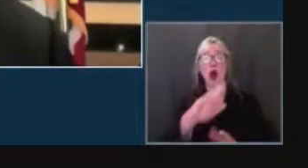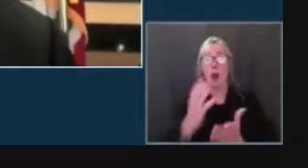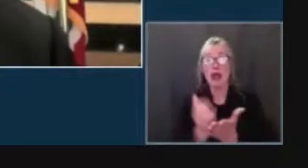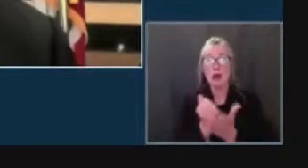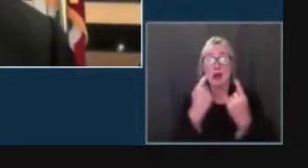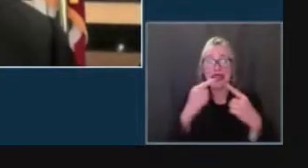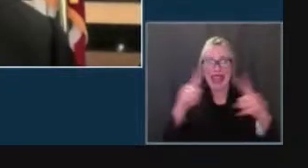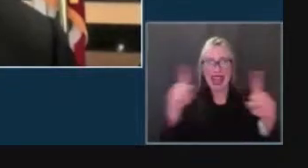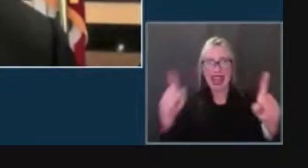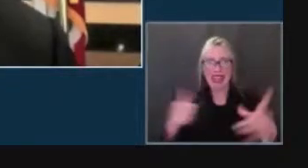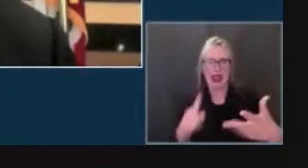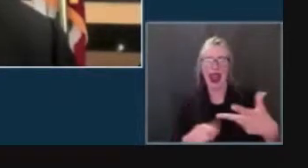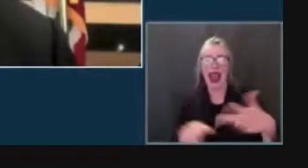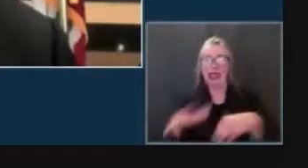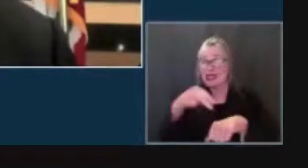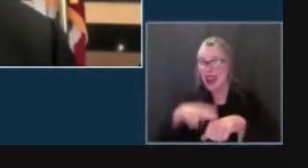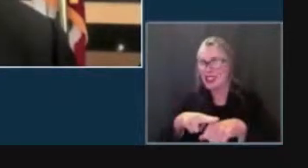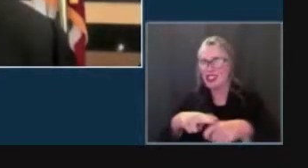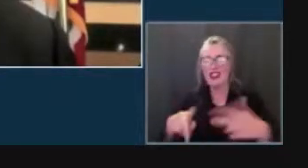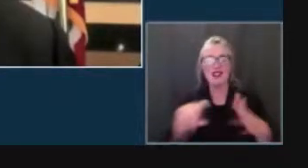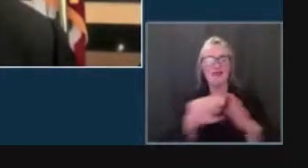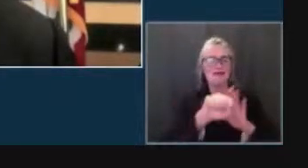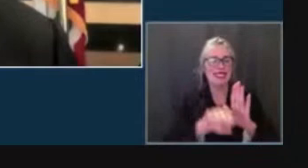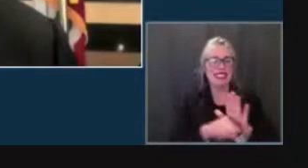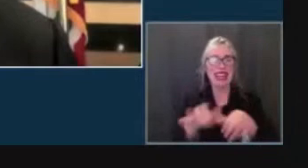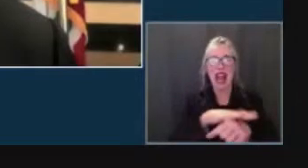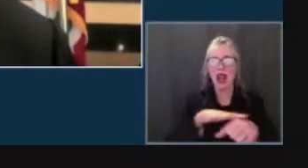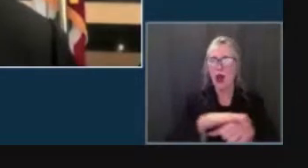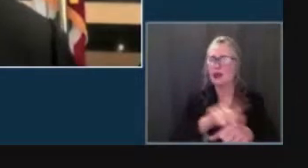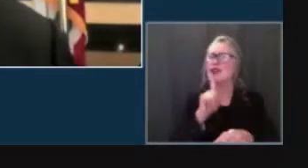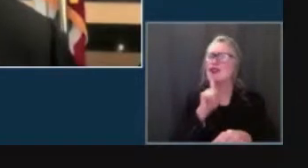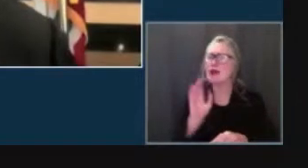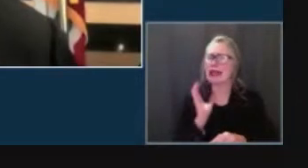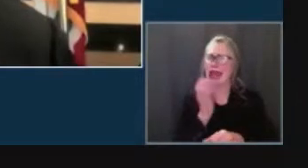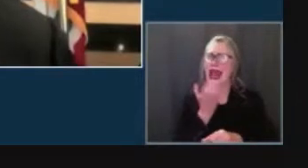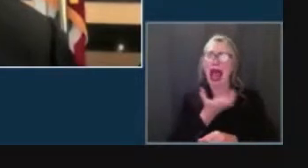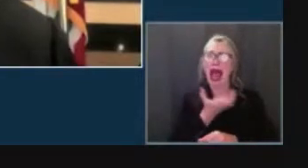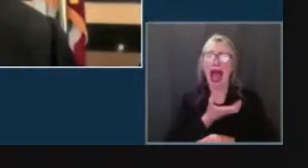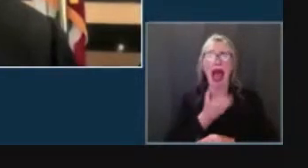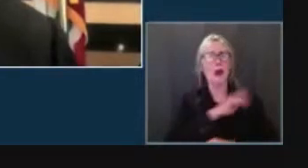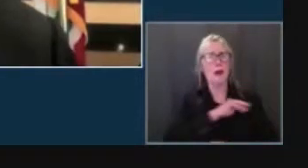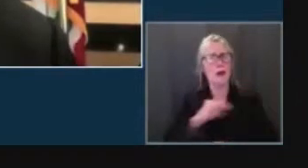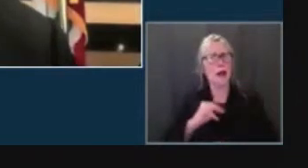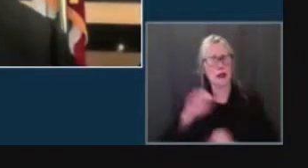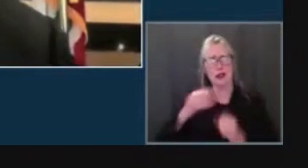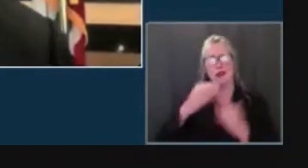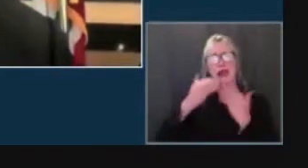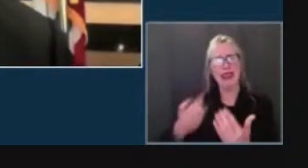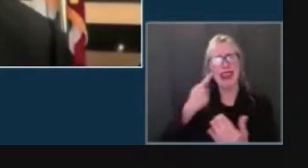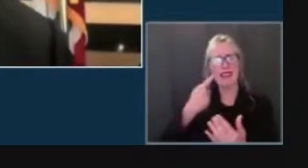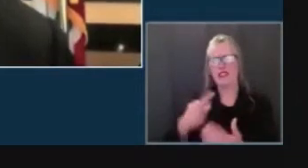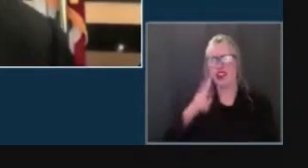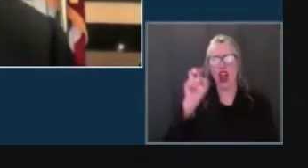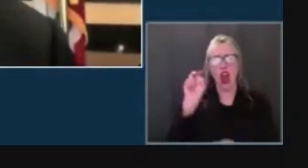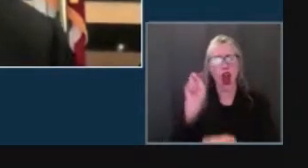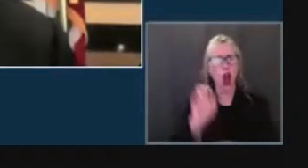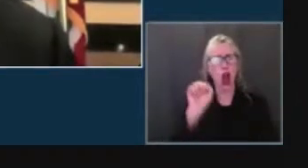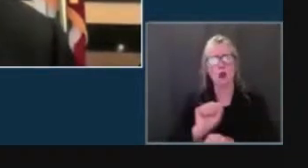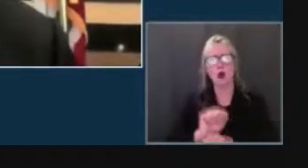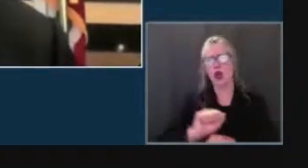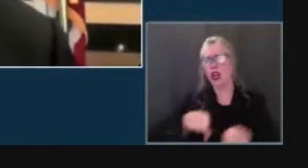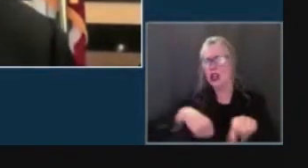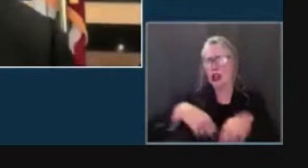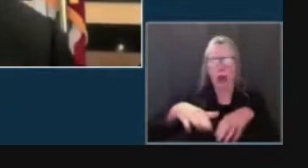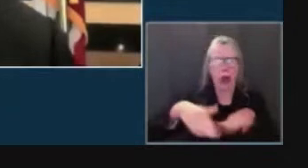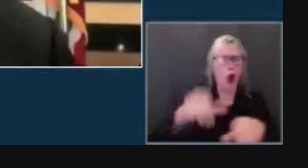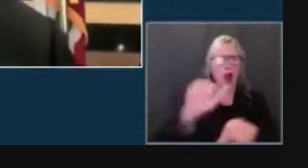levels have the blood, sweat, and shoe leather of our members to thank. Our building trades unions in California, coming from 14